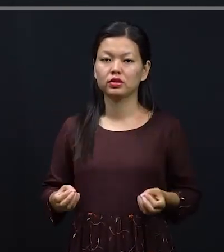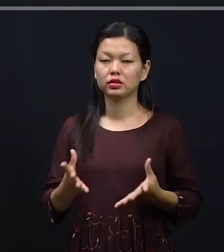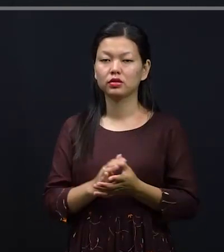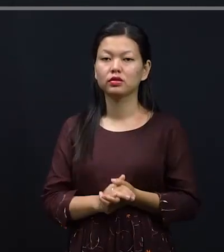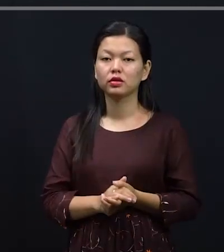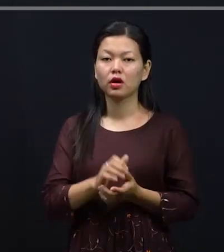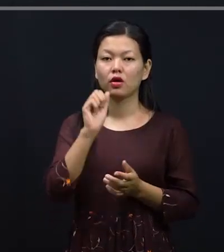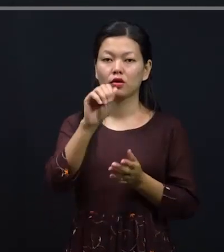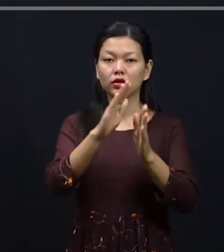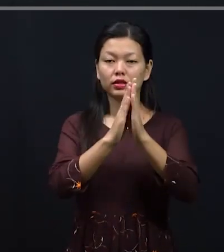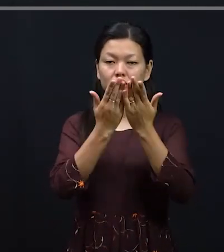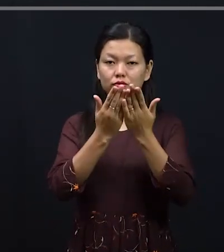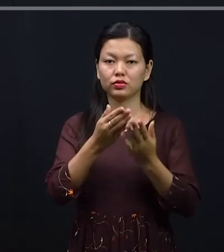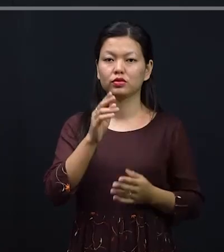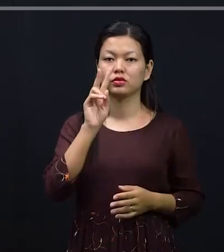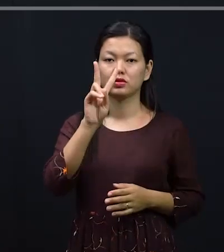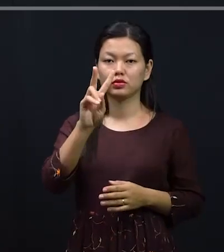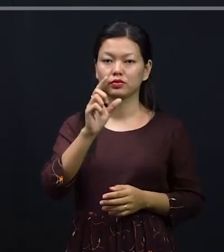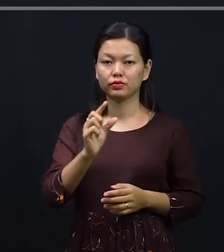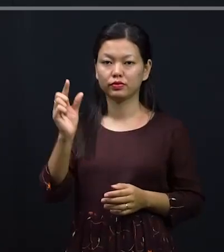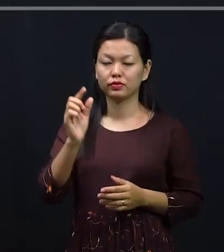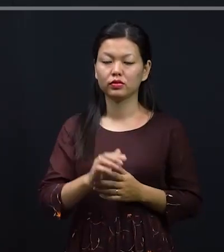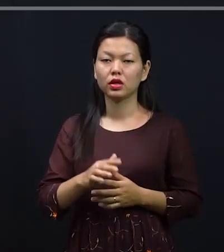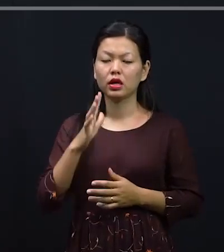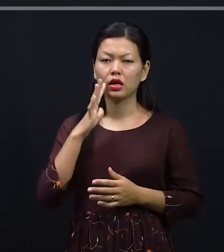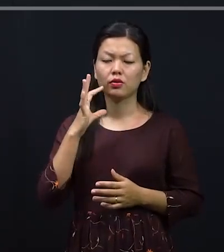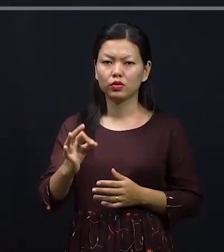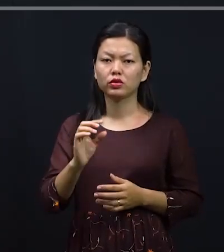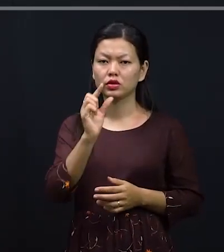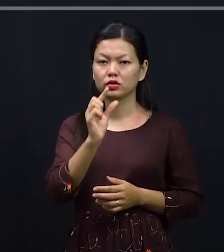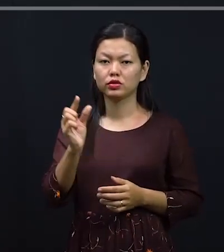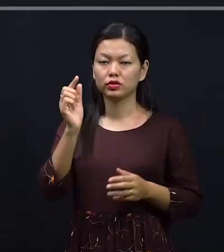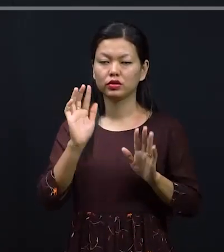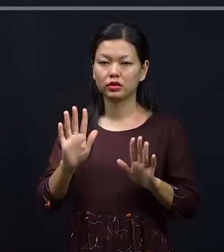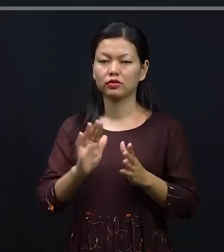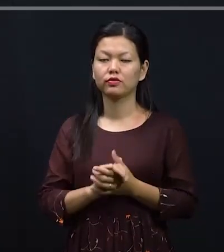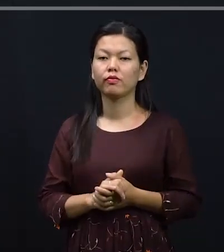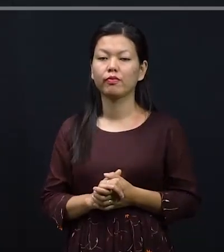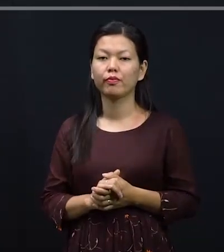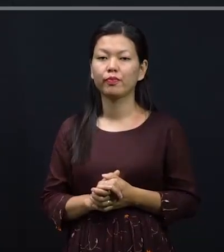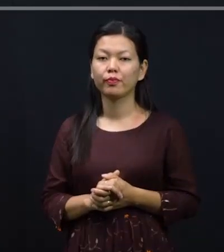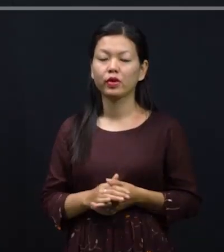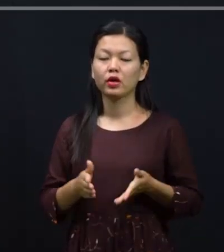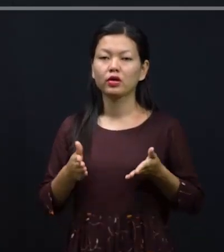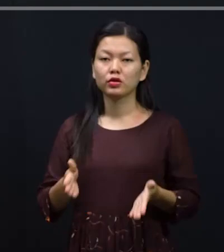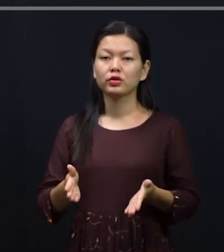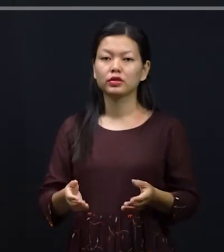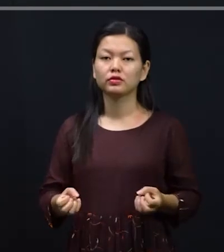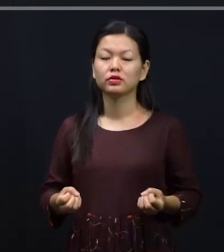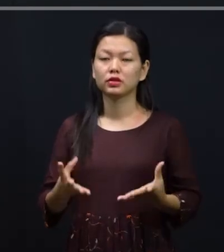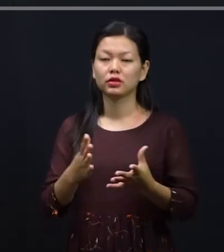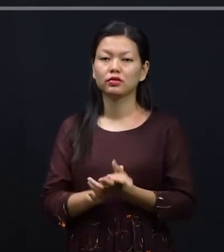textbook, which is one of the most important chapters or unit in your whole of your textbook. So today I would like to start